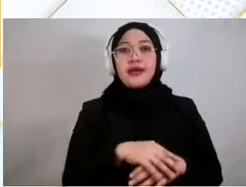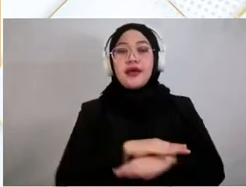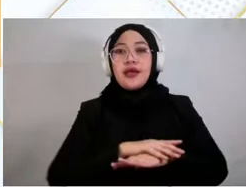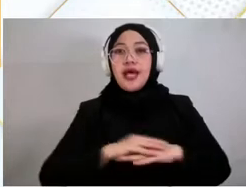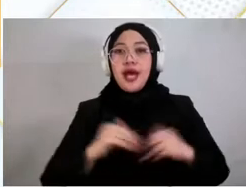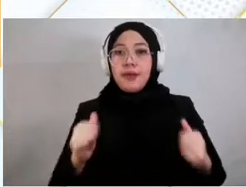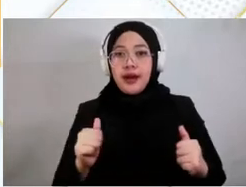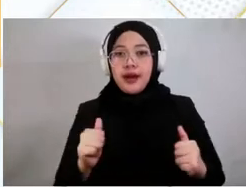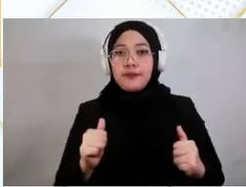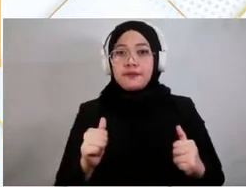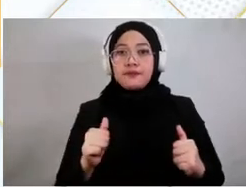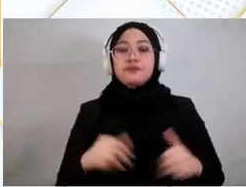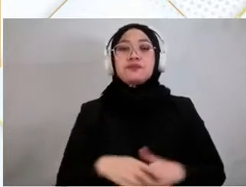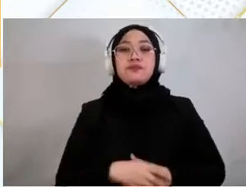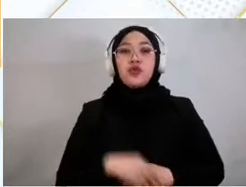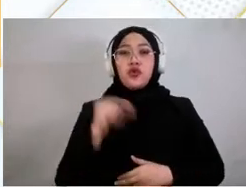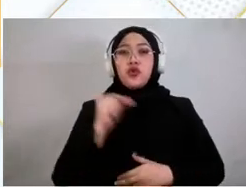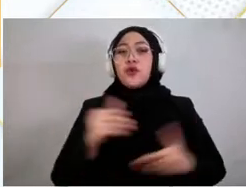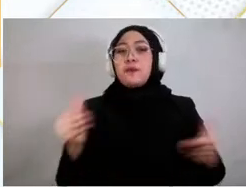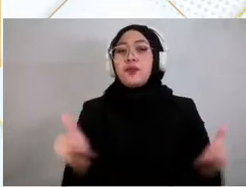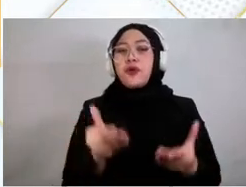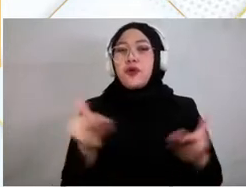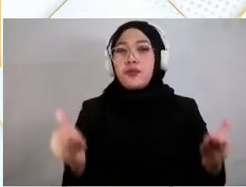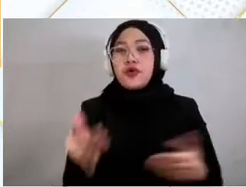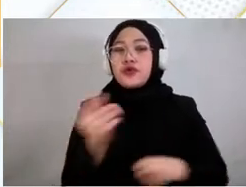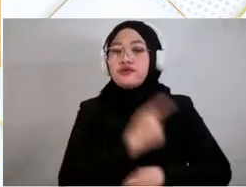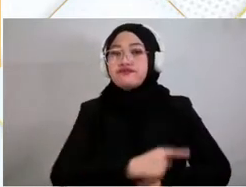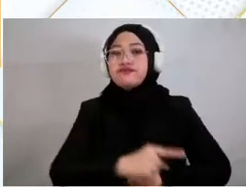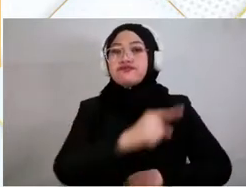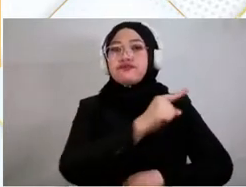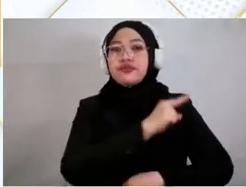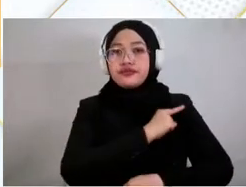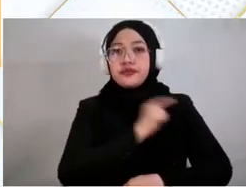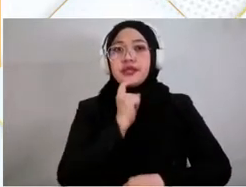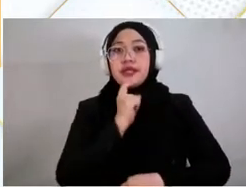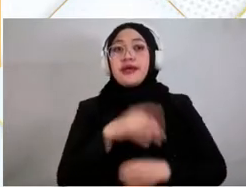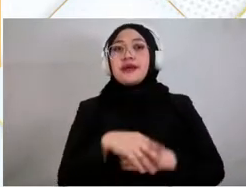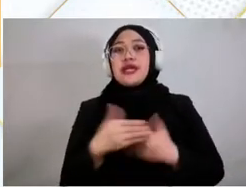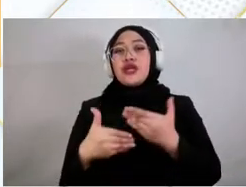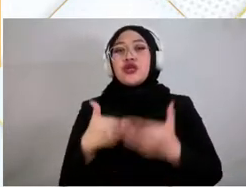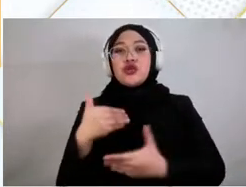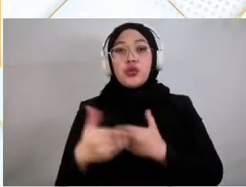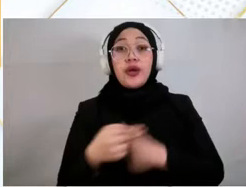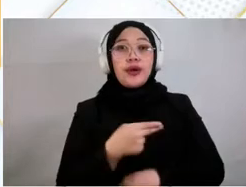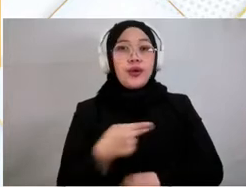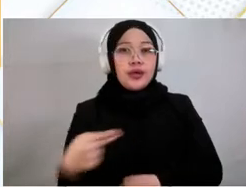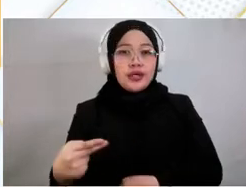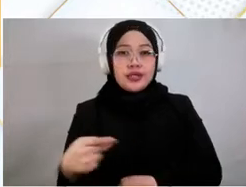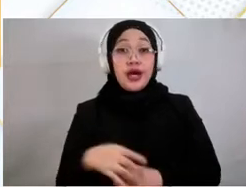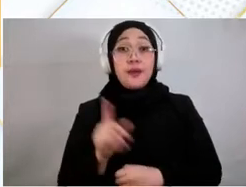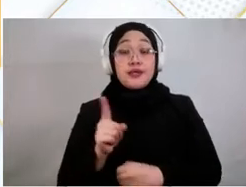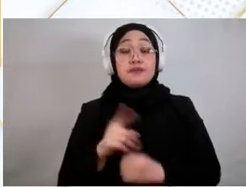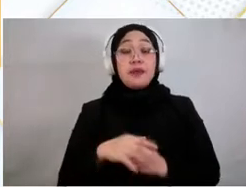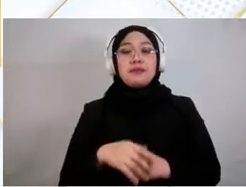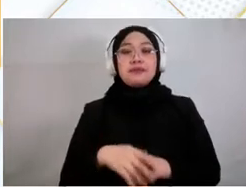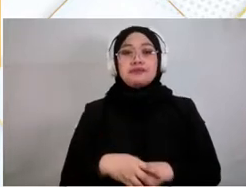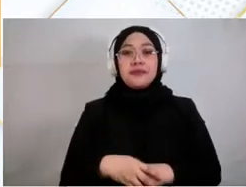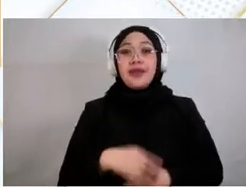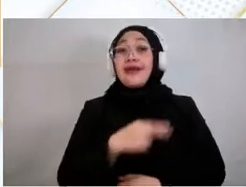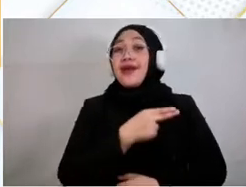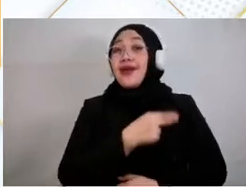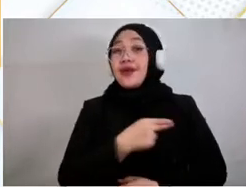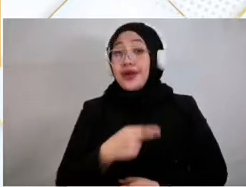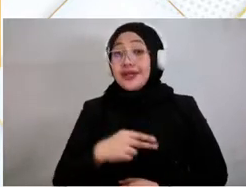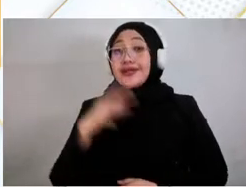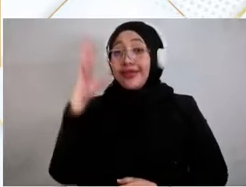to propose to increase our defense industry, because as we may aware that Indonesia